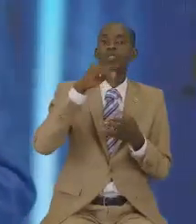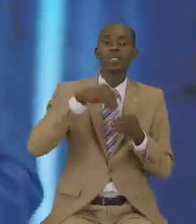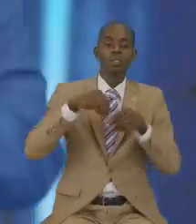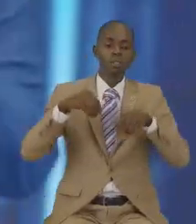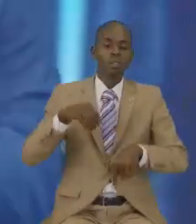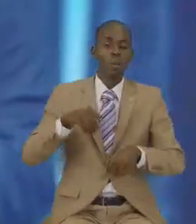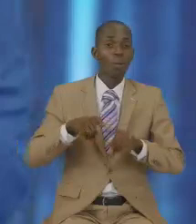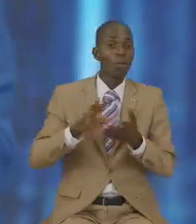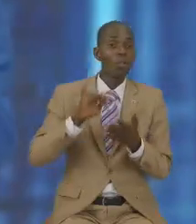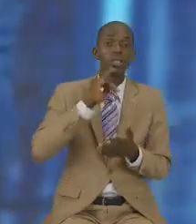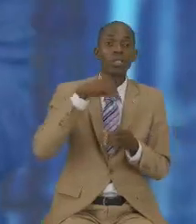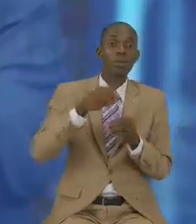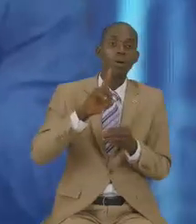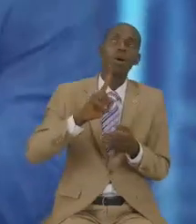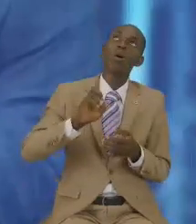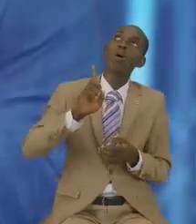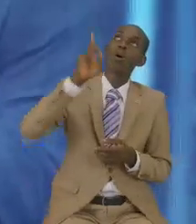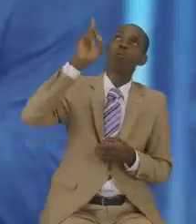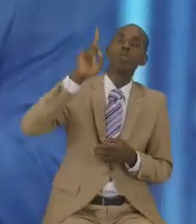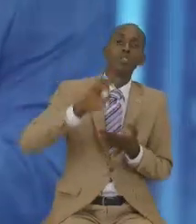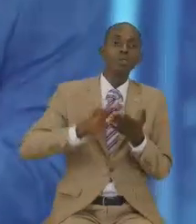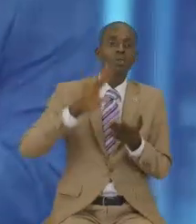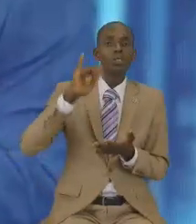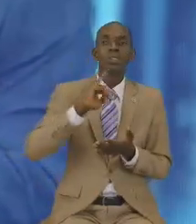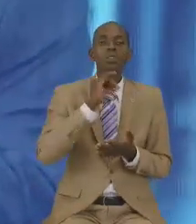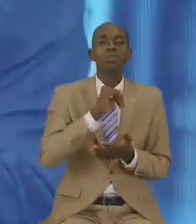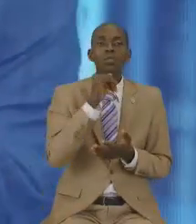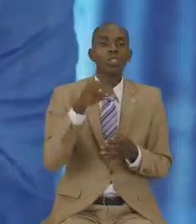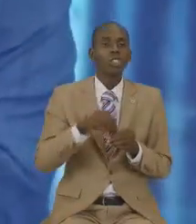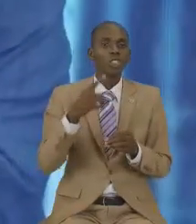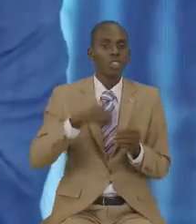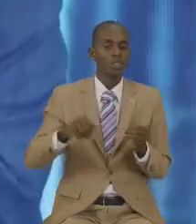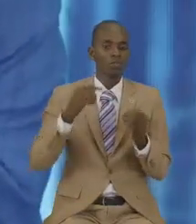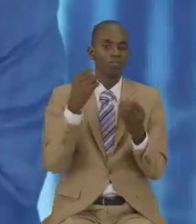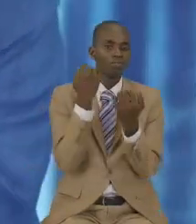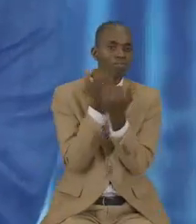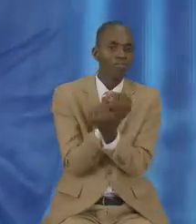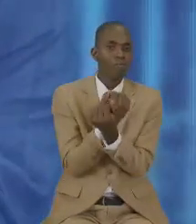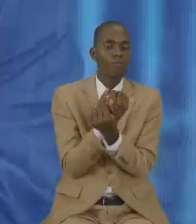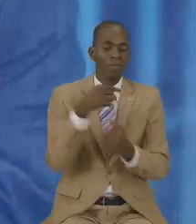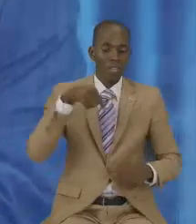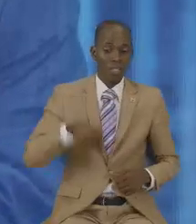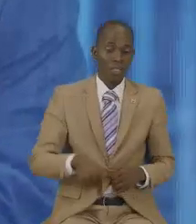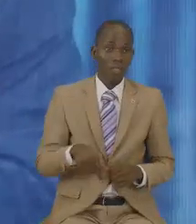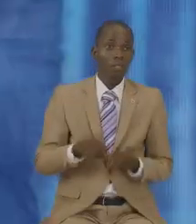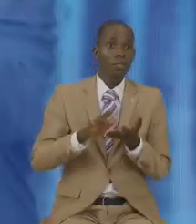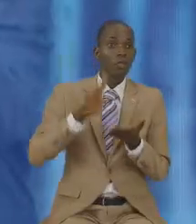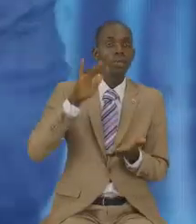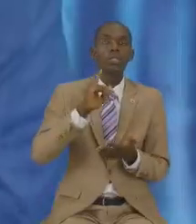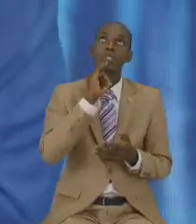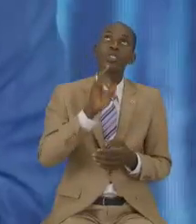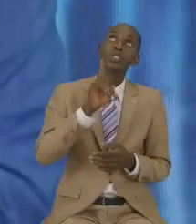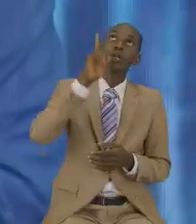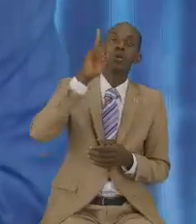up. Glory is not in the dungeon down below. Glory is up.